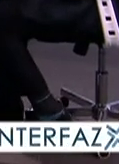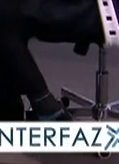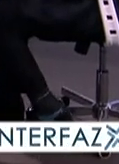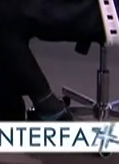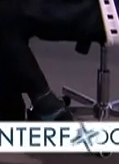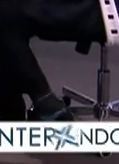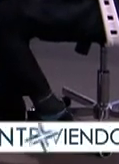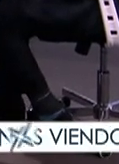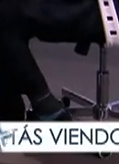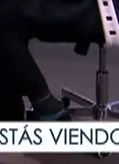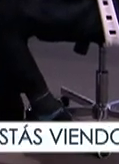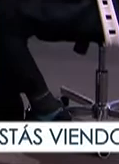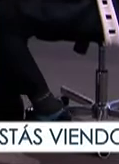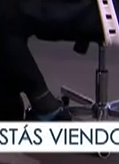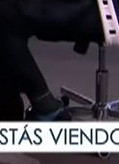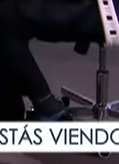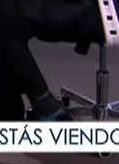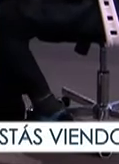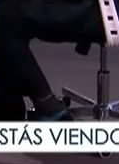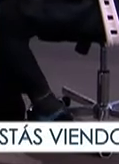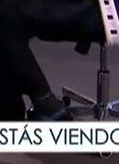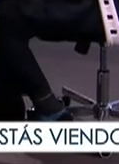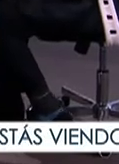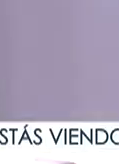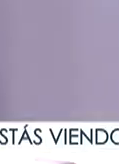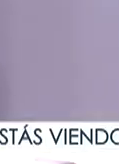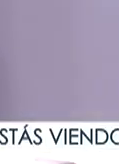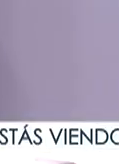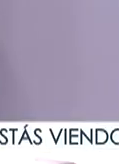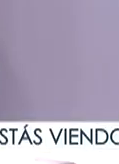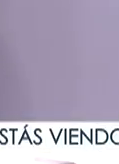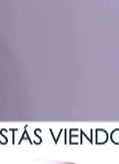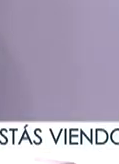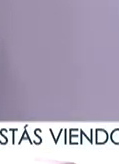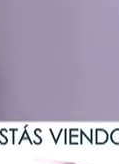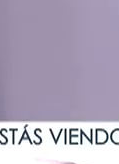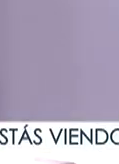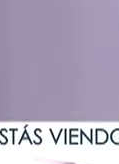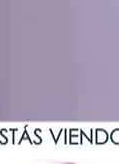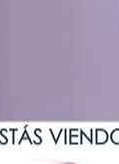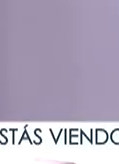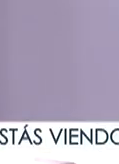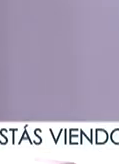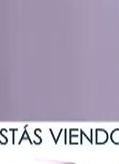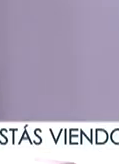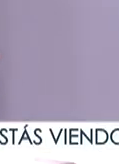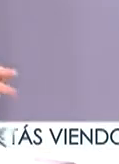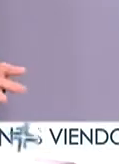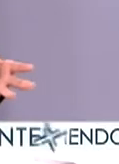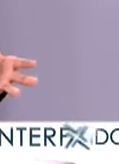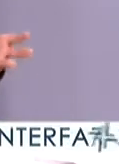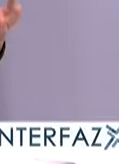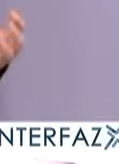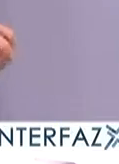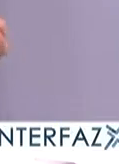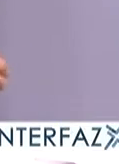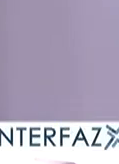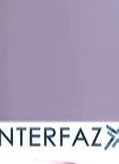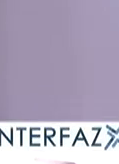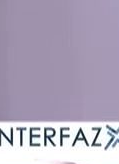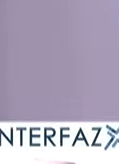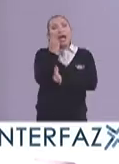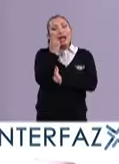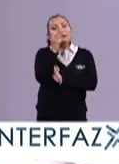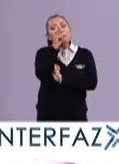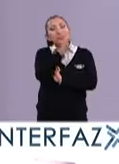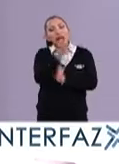Claro. Bueno, es muy interesante lo que nos está diciendo Dan porque creo que yo lo traduciría de esta forma. No es